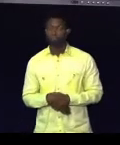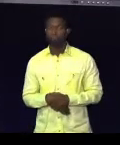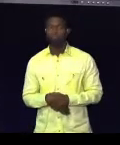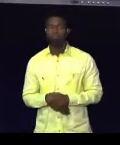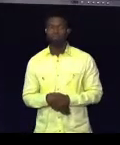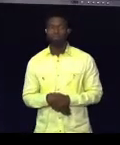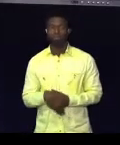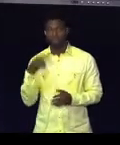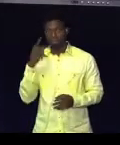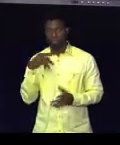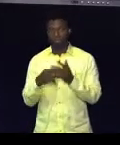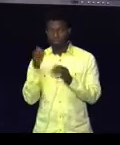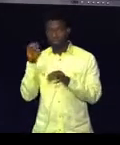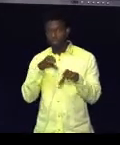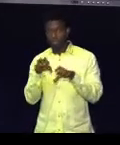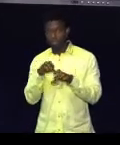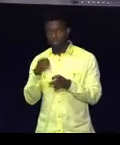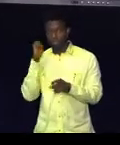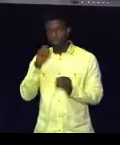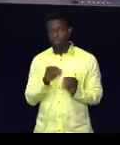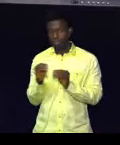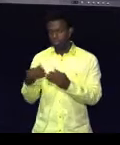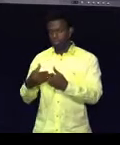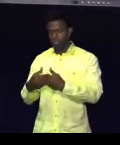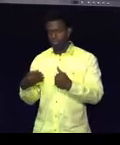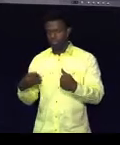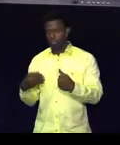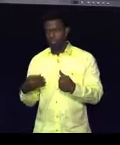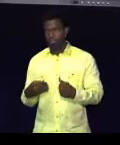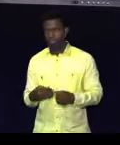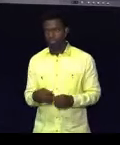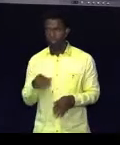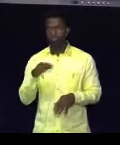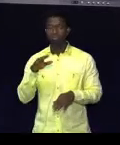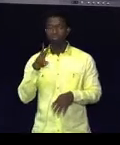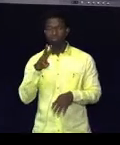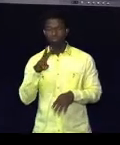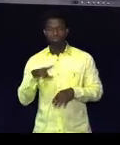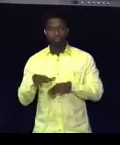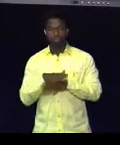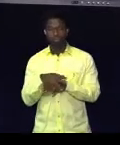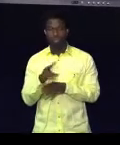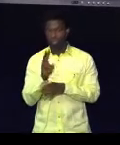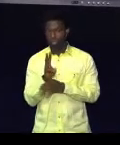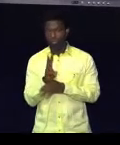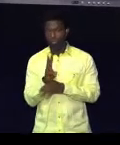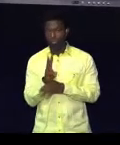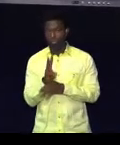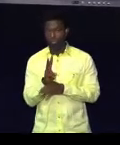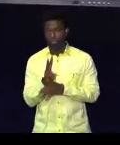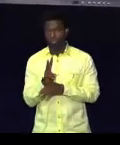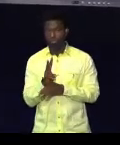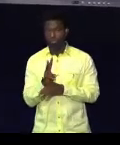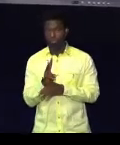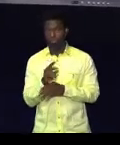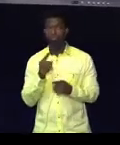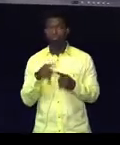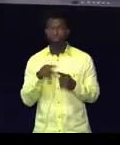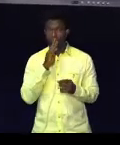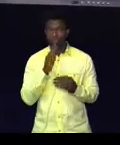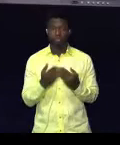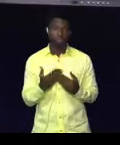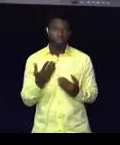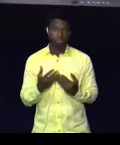2, 5 with the power of 1. Now observe what I did here. I put 2 under 2, but I didn't put anything under 3 because I don't want to put 5 under